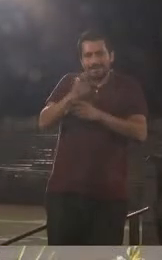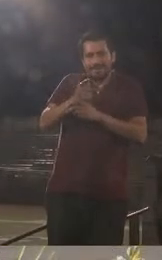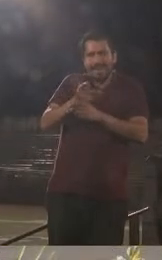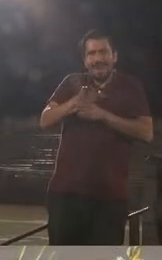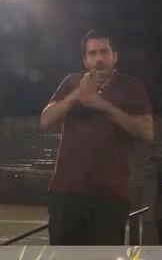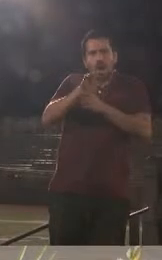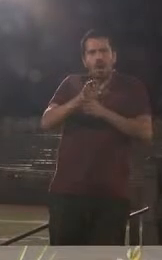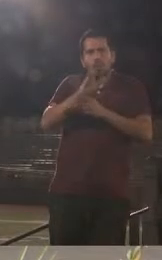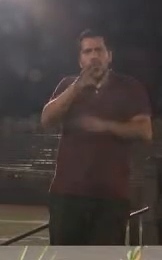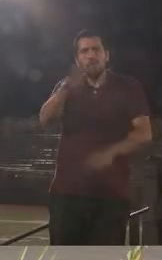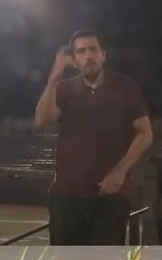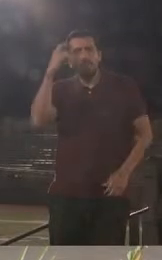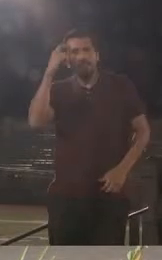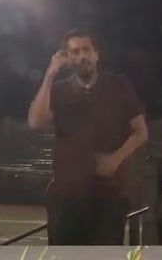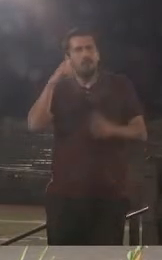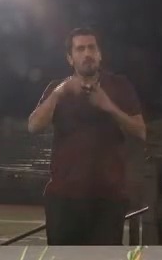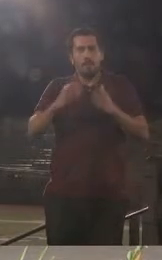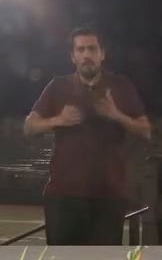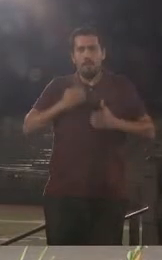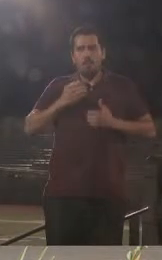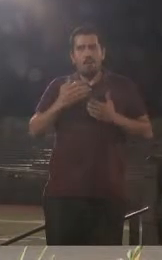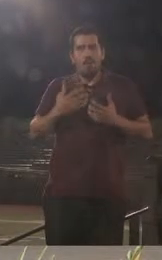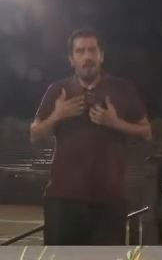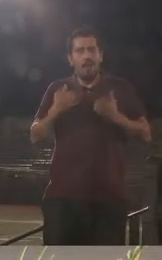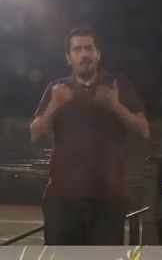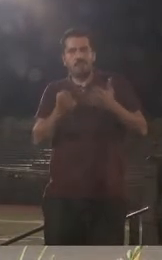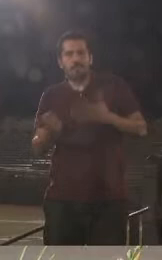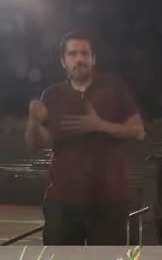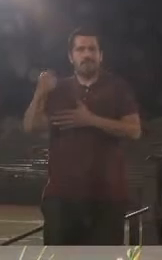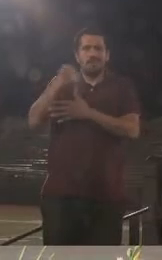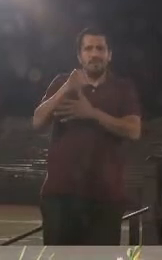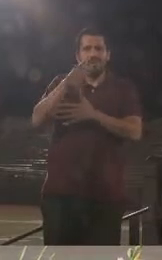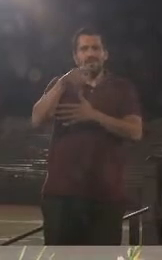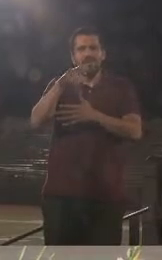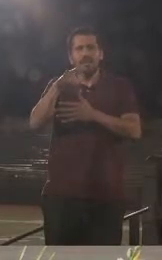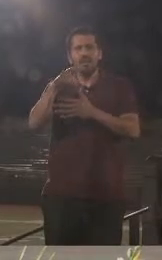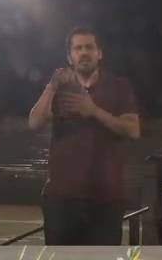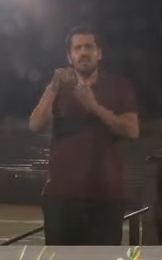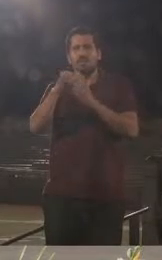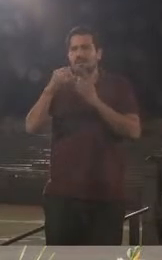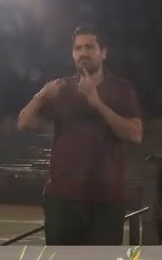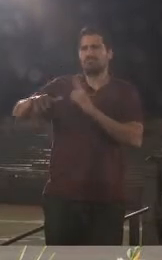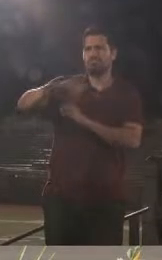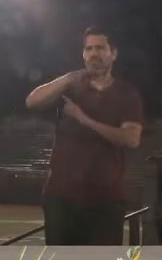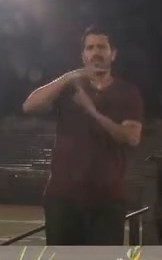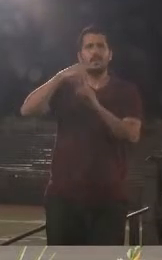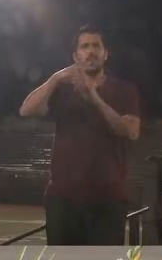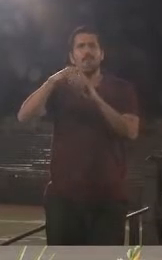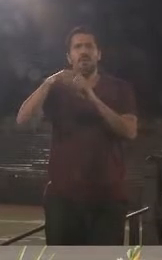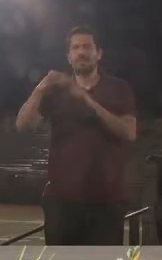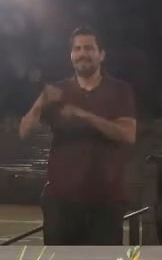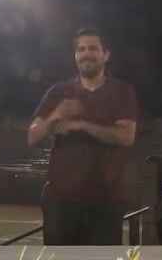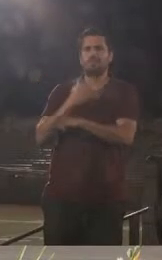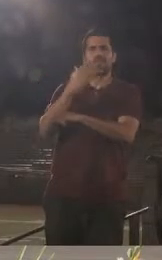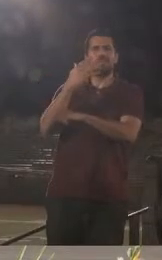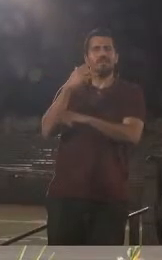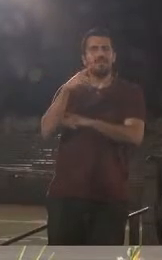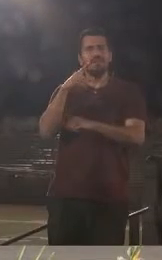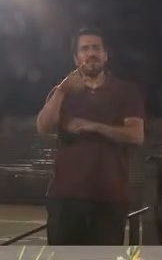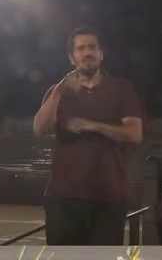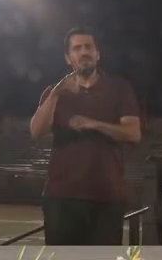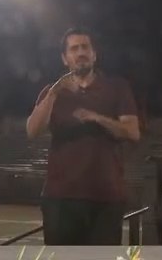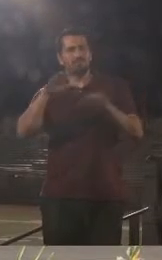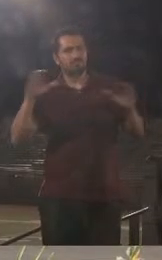Prioritize your mental and emotional health. Surround yourself with positive influences. Engage in activities that bring you